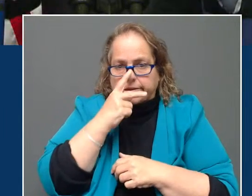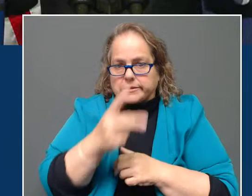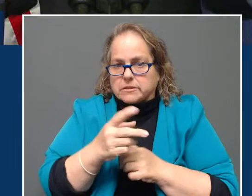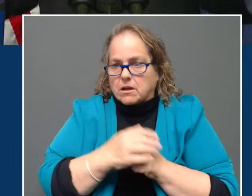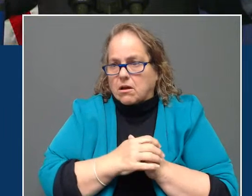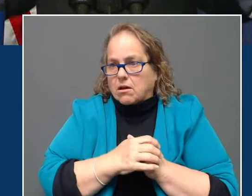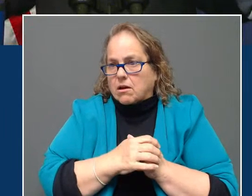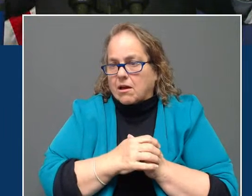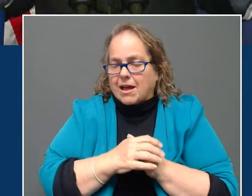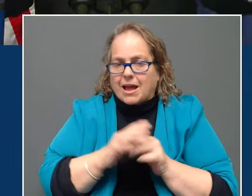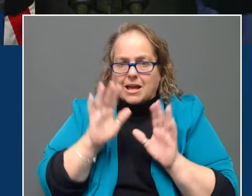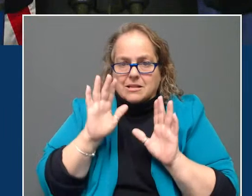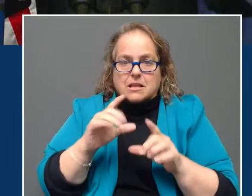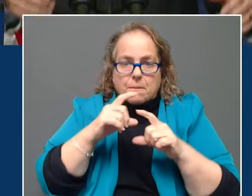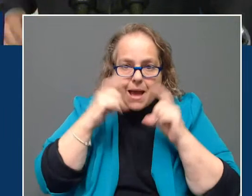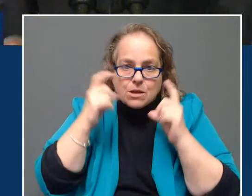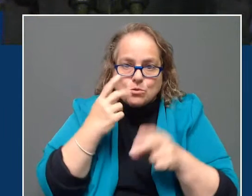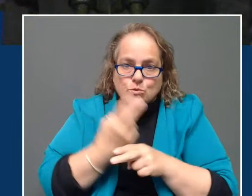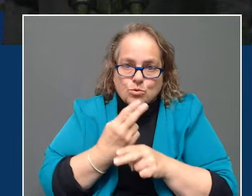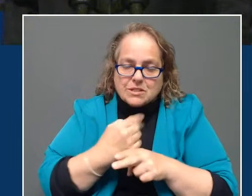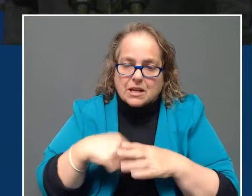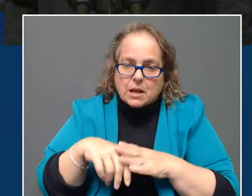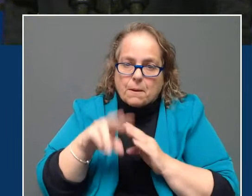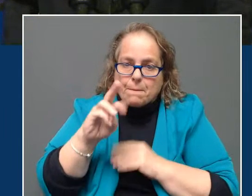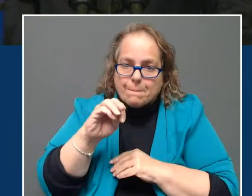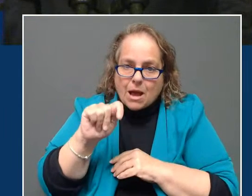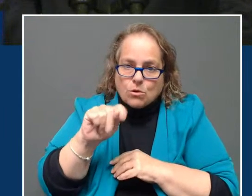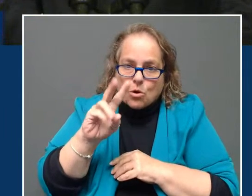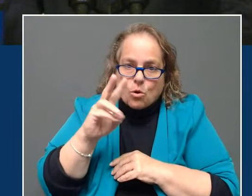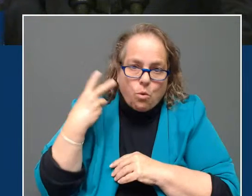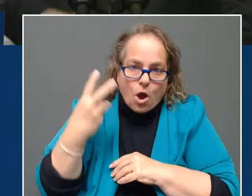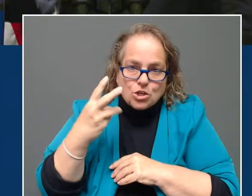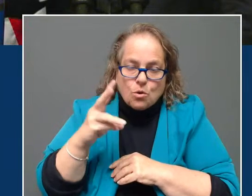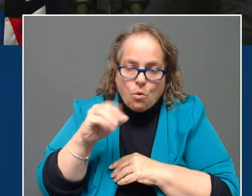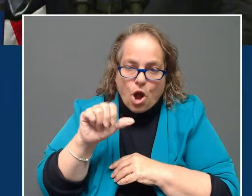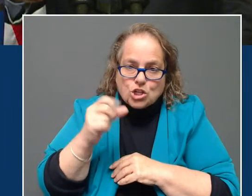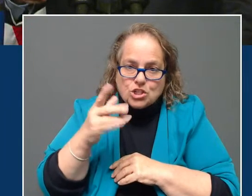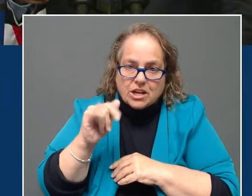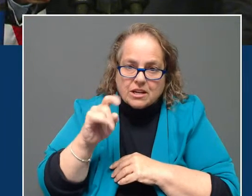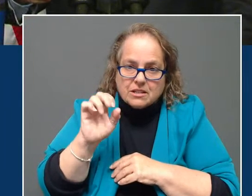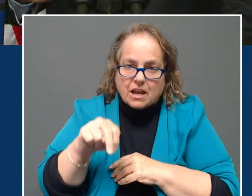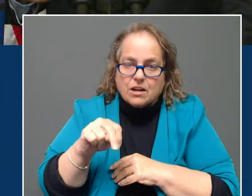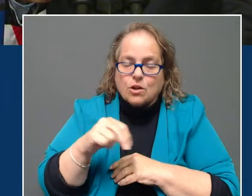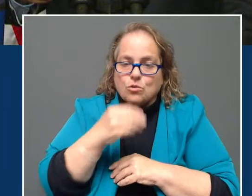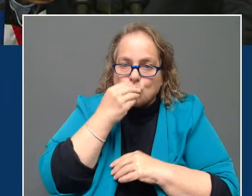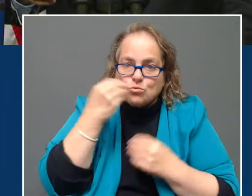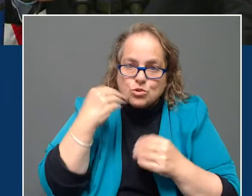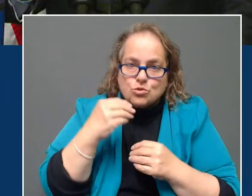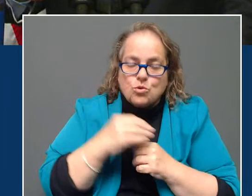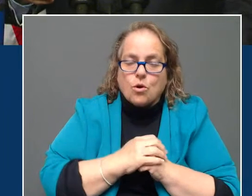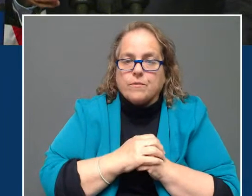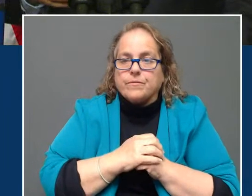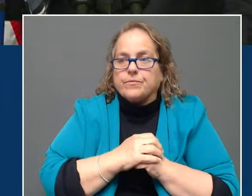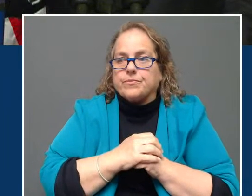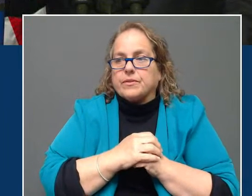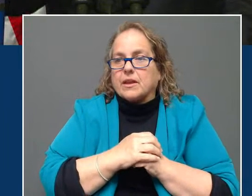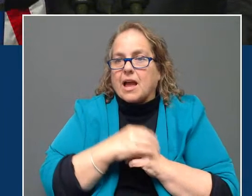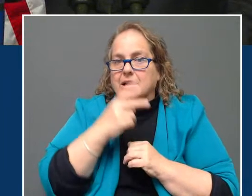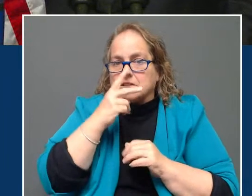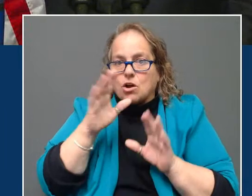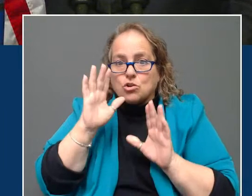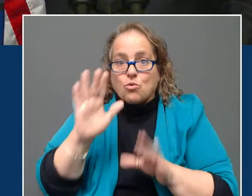excellent mask usage in Mount Washington and one of the grocery stores. I saw great mask